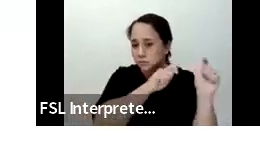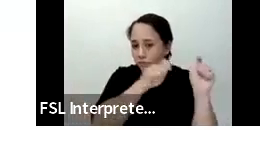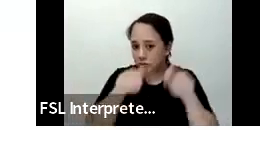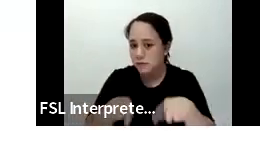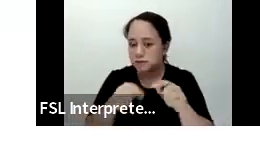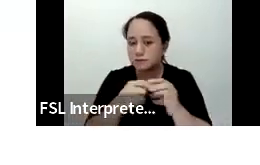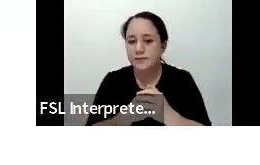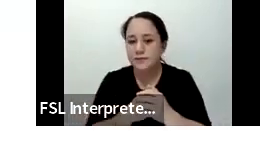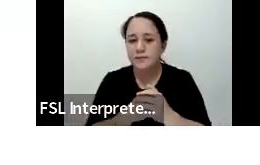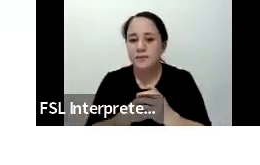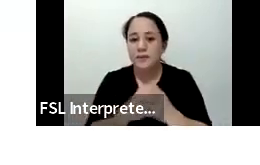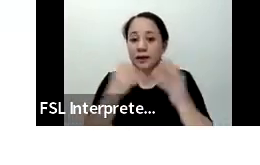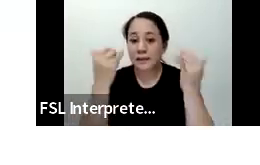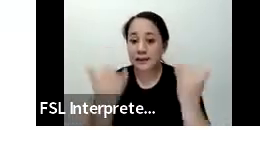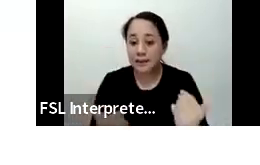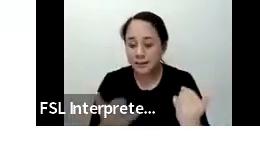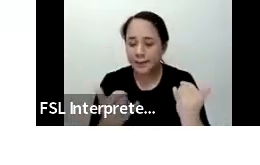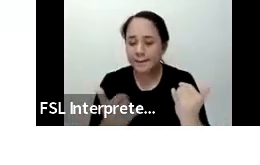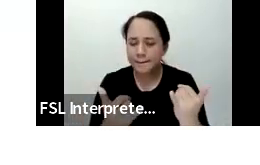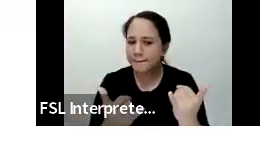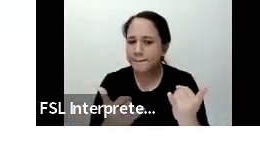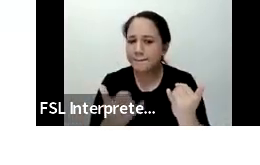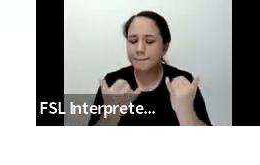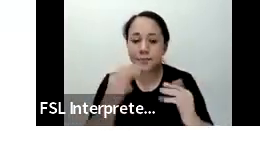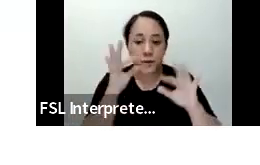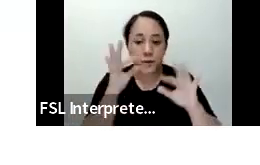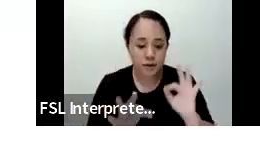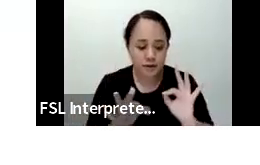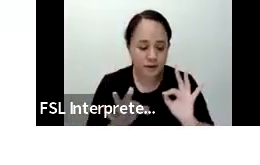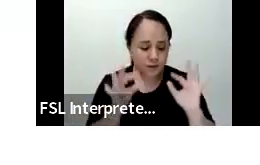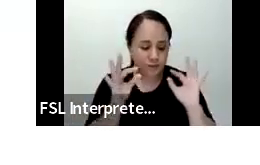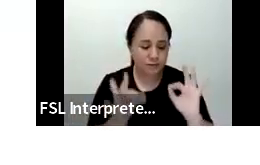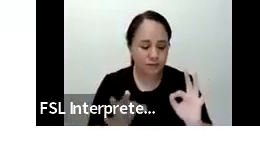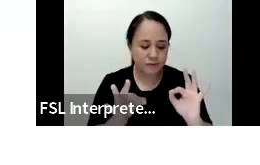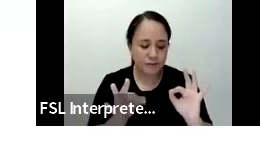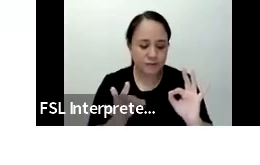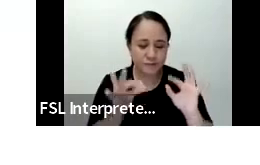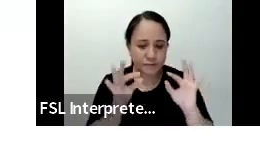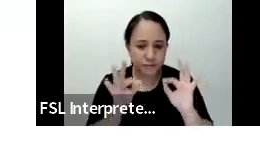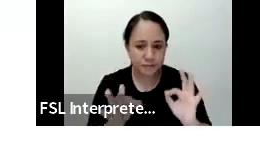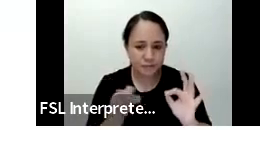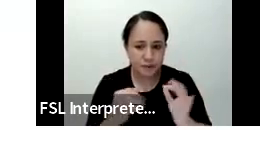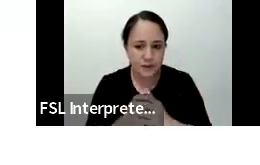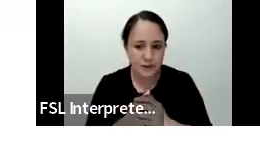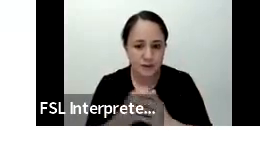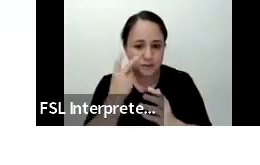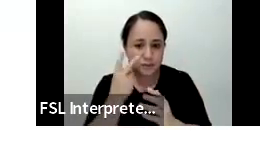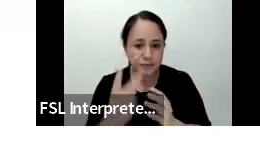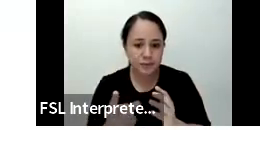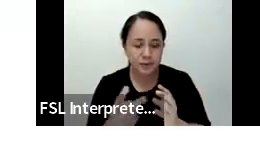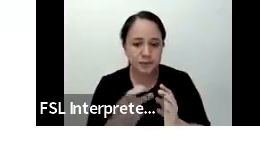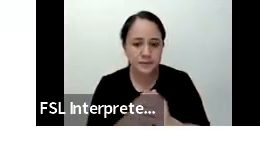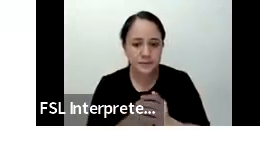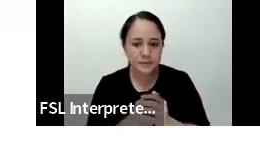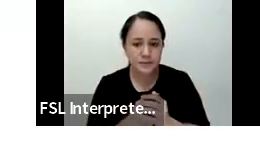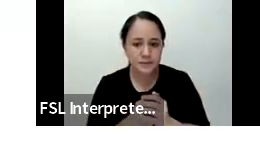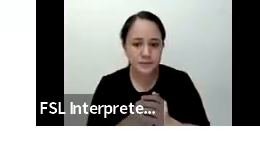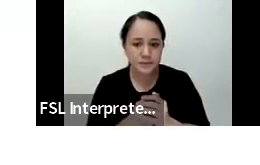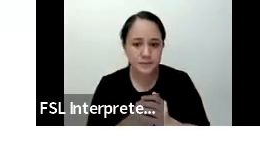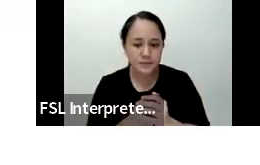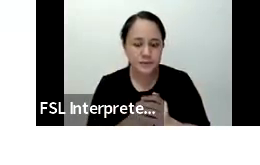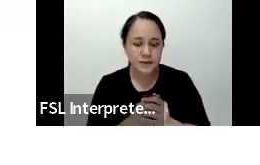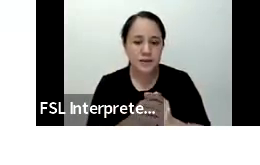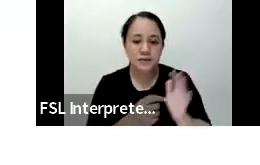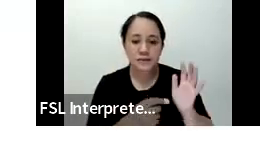two. Now, if here I project this imaginary line in the future, if the trend will continue,